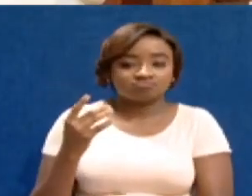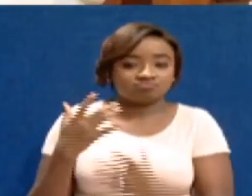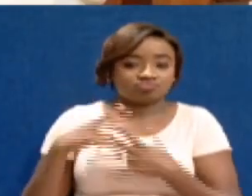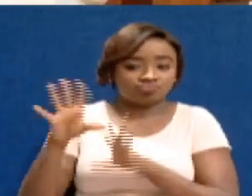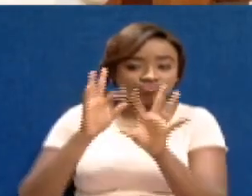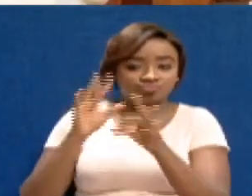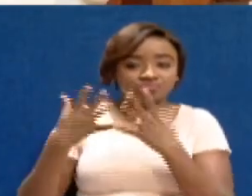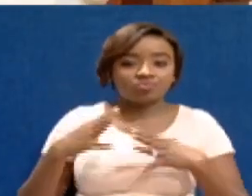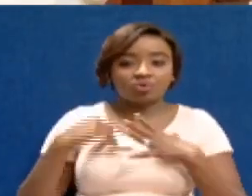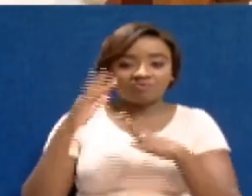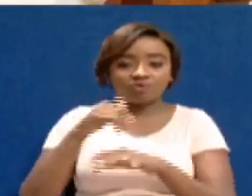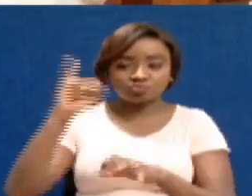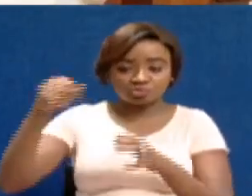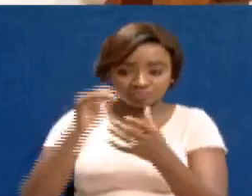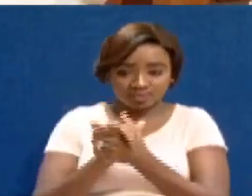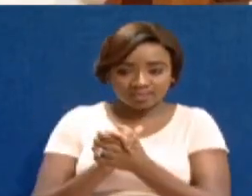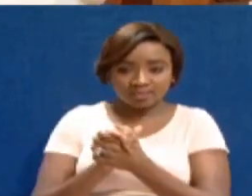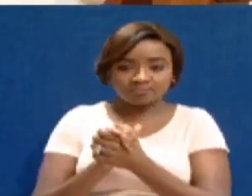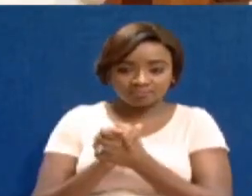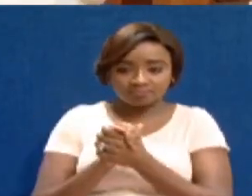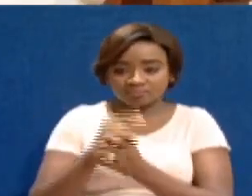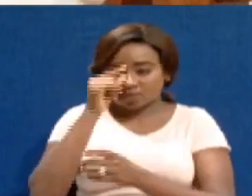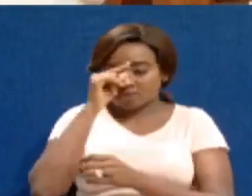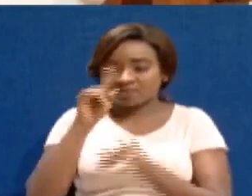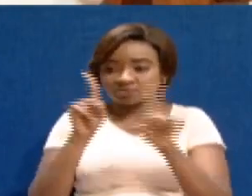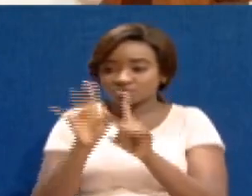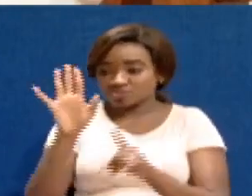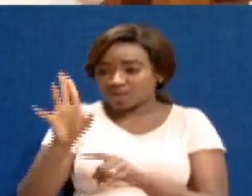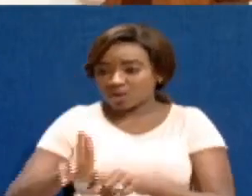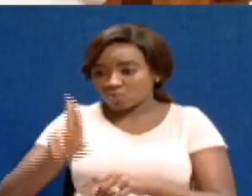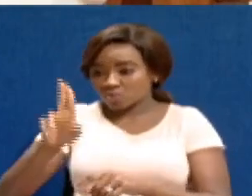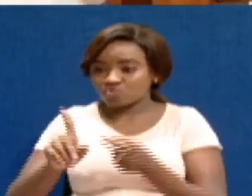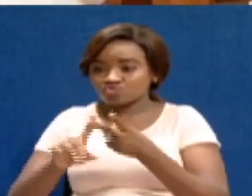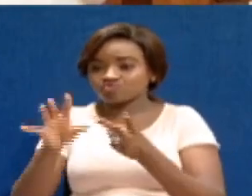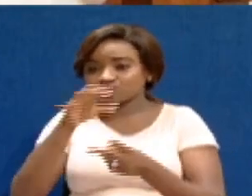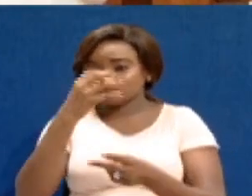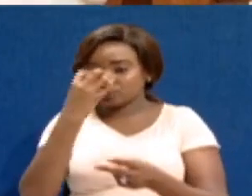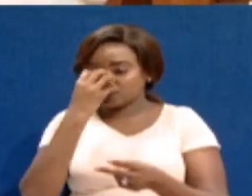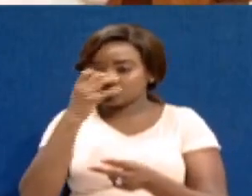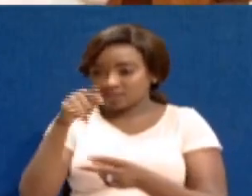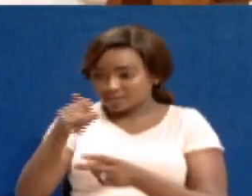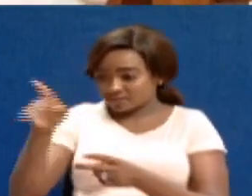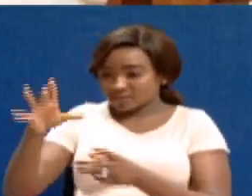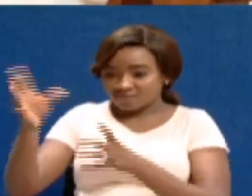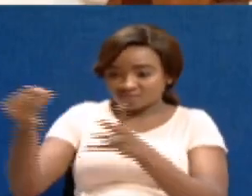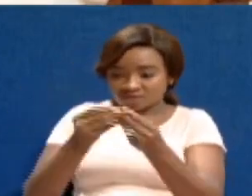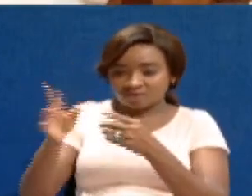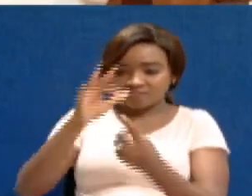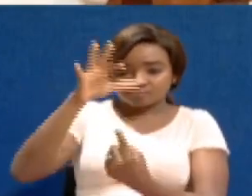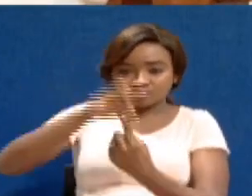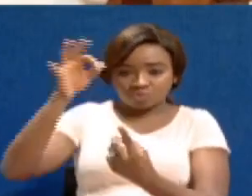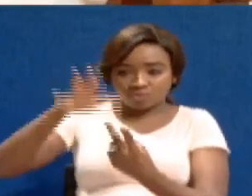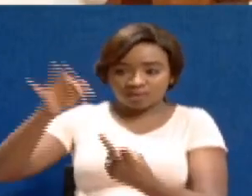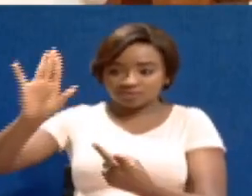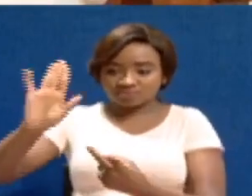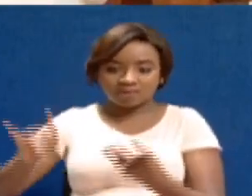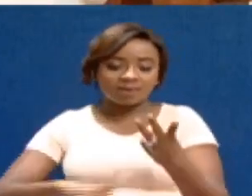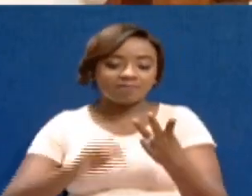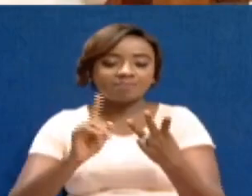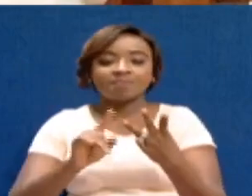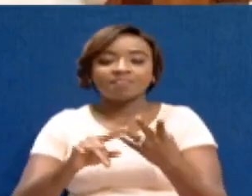understand that the clamor for the 2010 constitution came against the backdrop of the post election violence